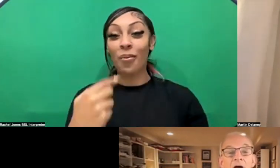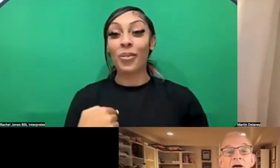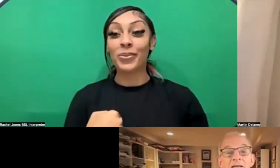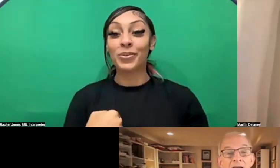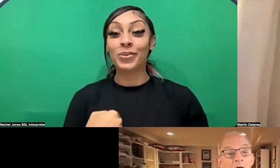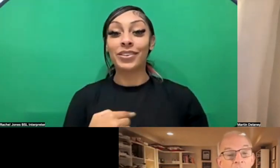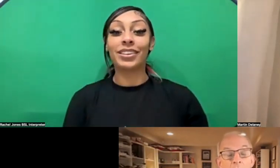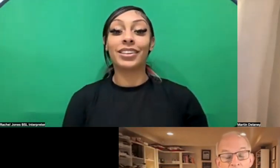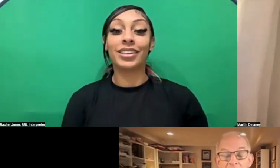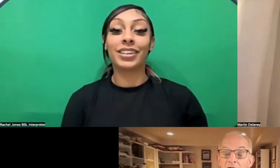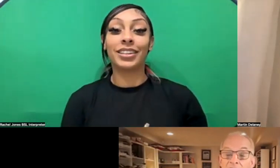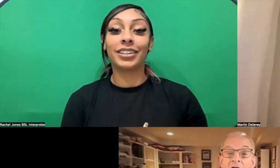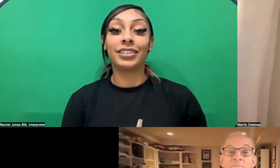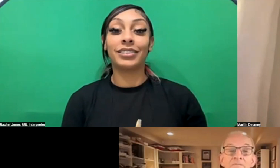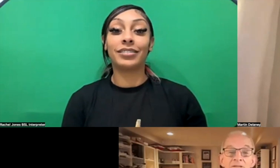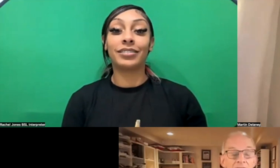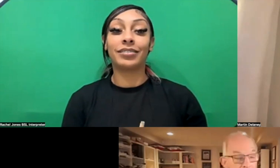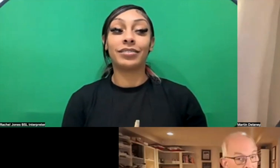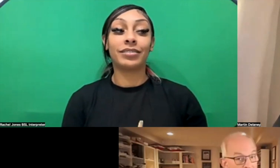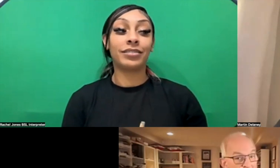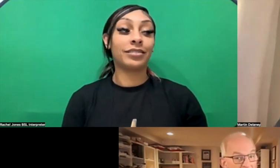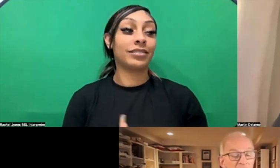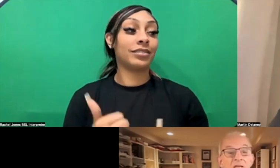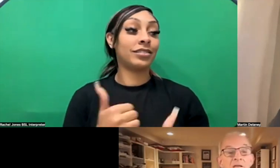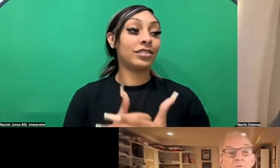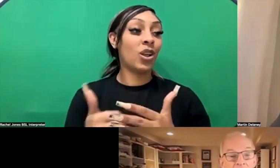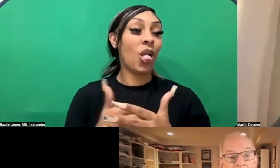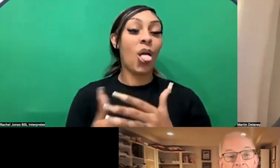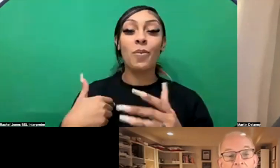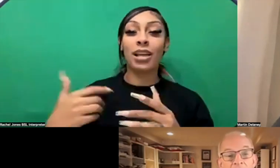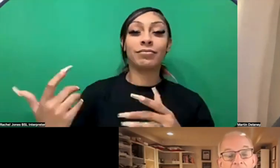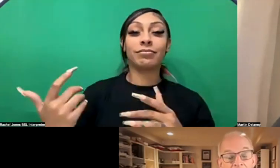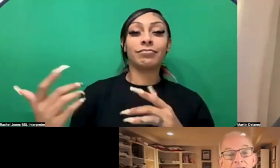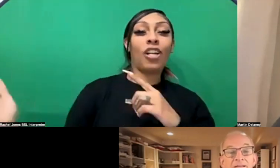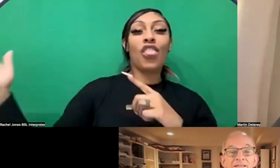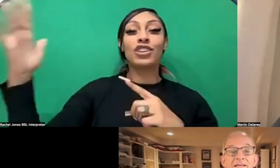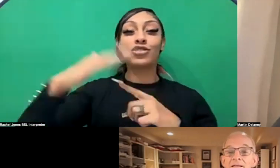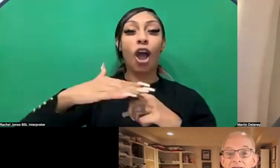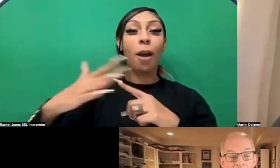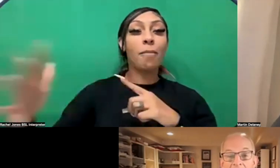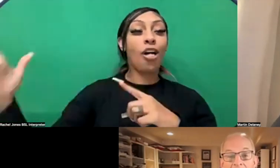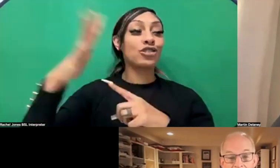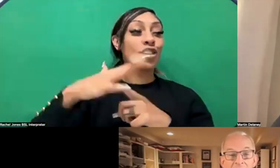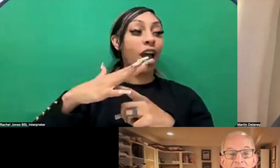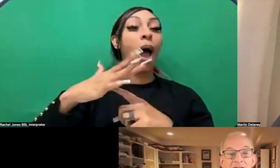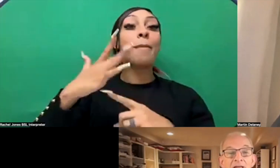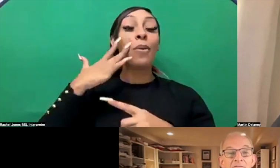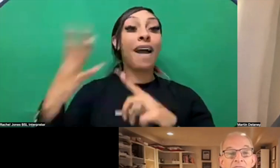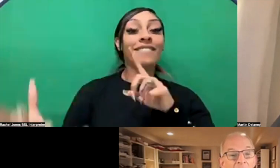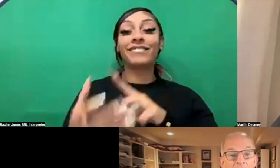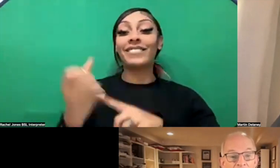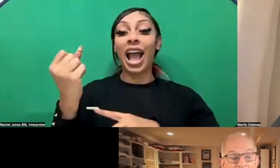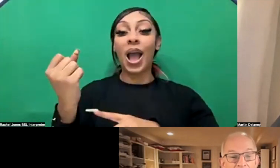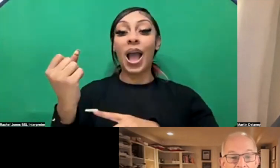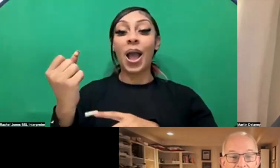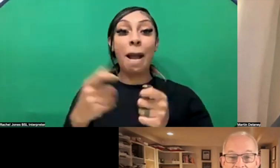whenever I would always be on top of the latest technology. So whenever I would find something in the magazines that I